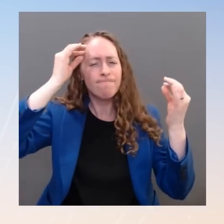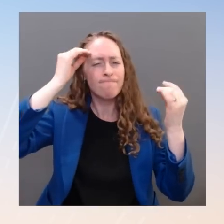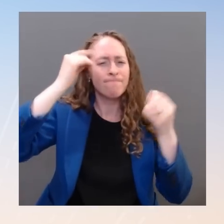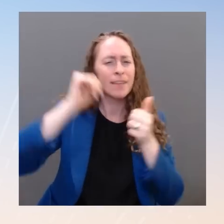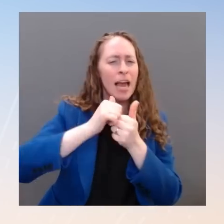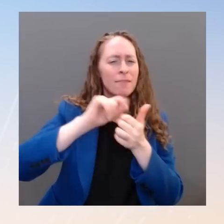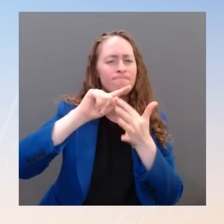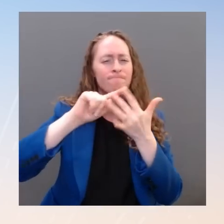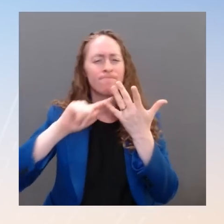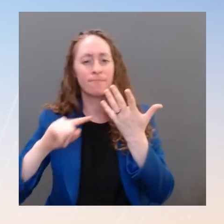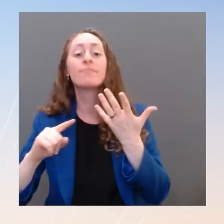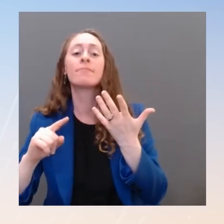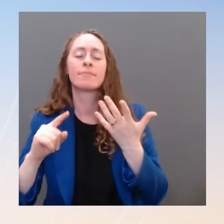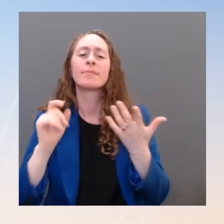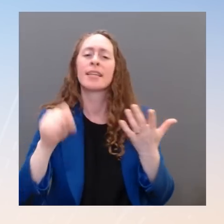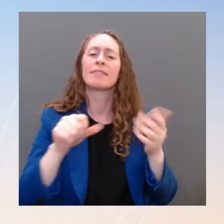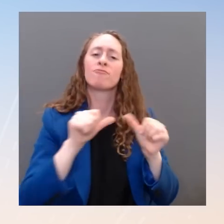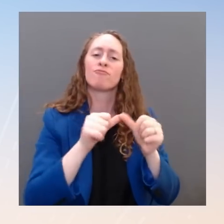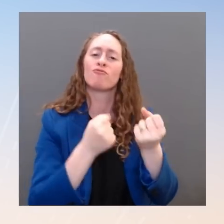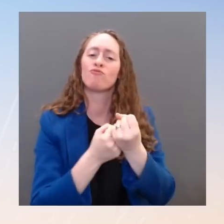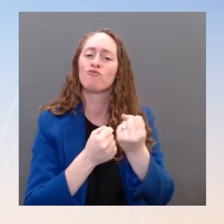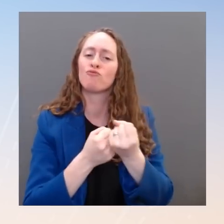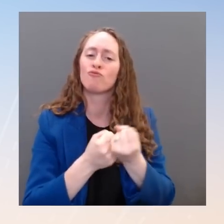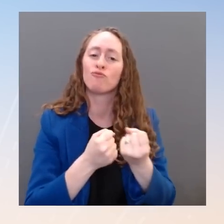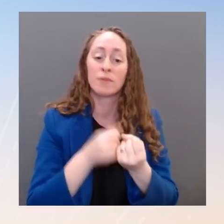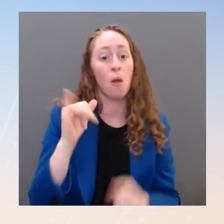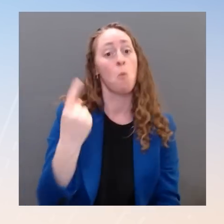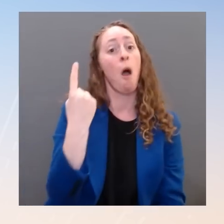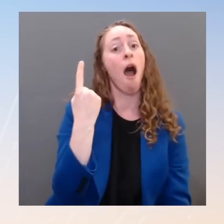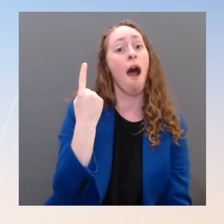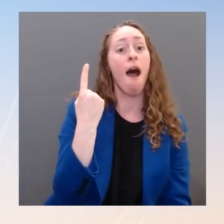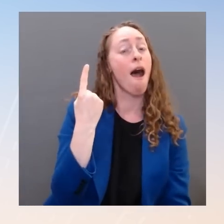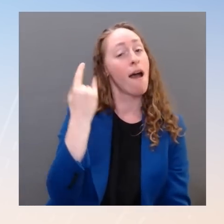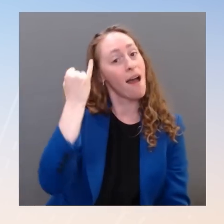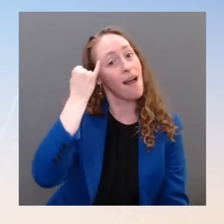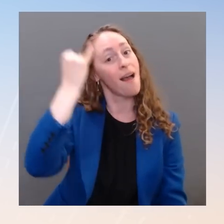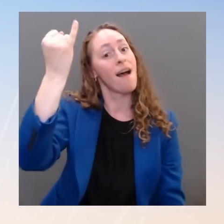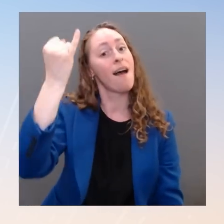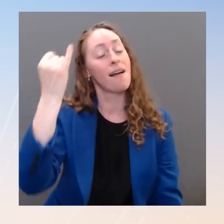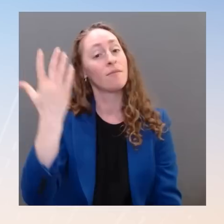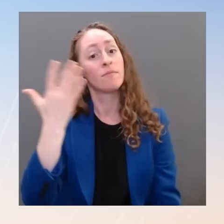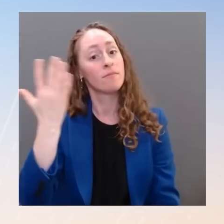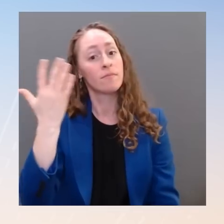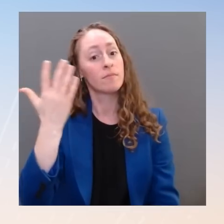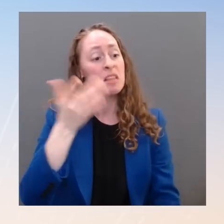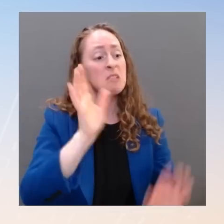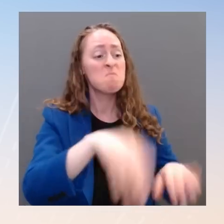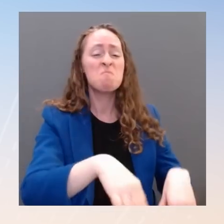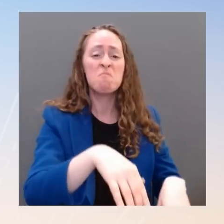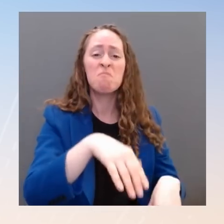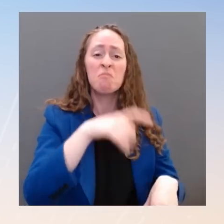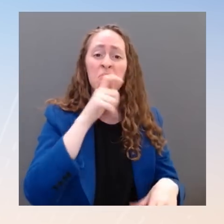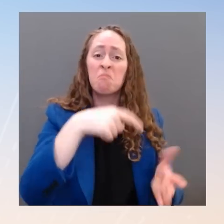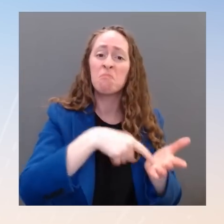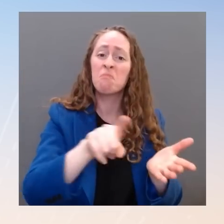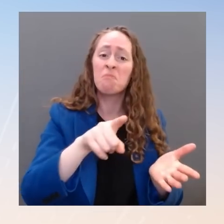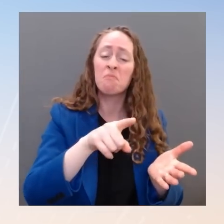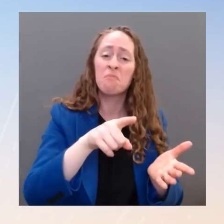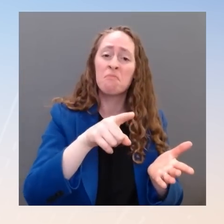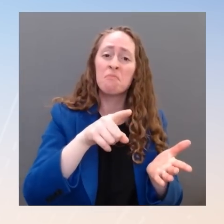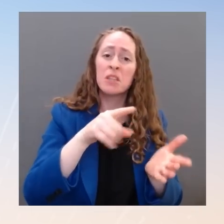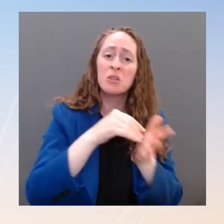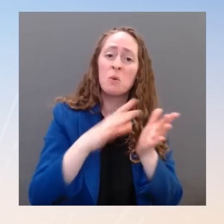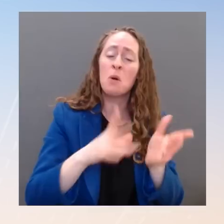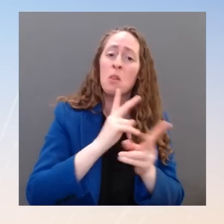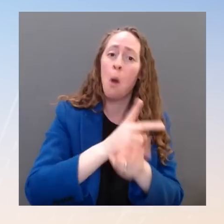student loan payments is one of them, but also fixing the glitch, the family glitch, and the Affordable Care Act is another one of them. So when we